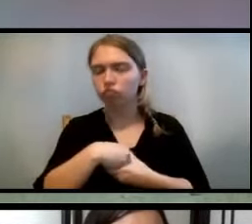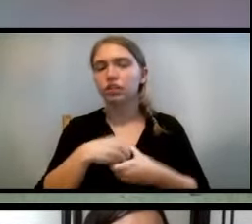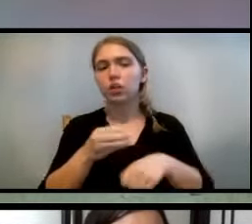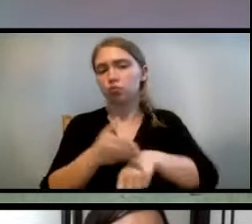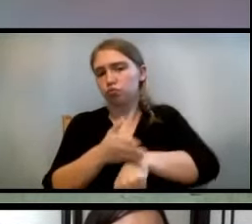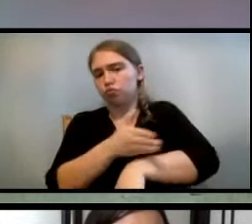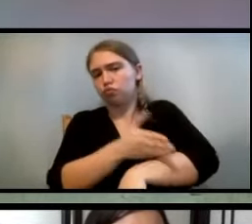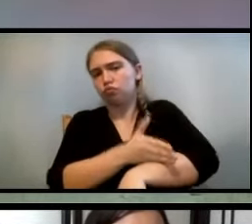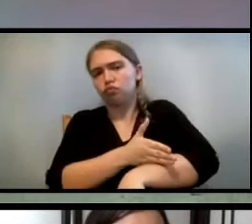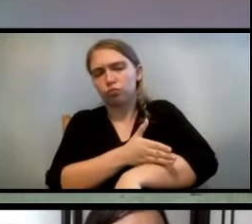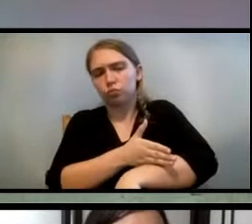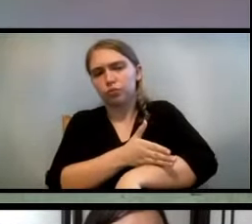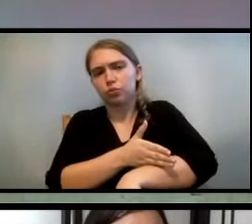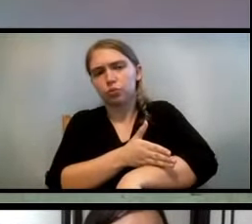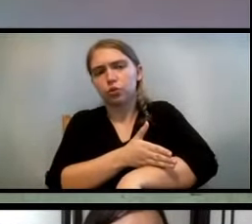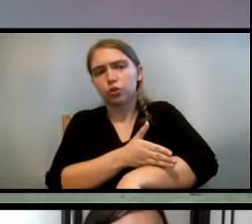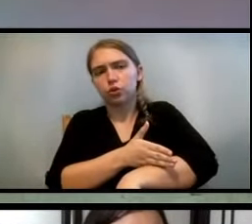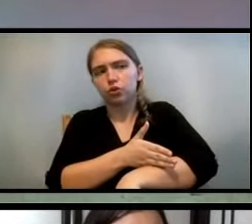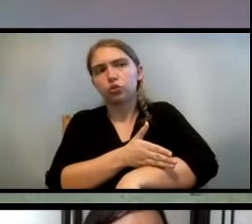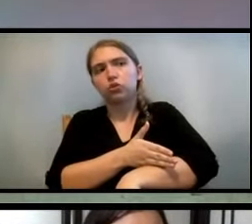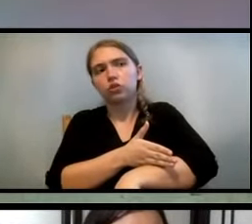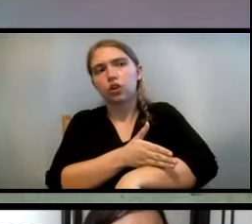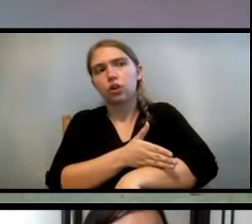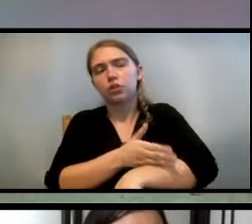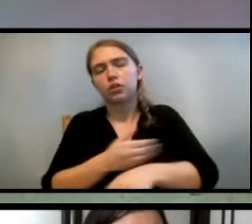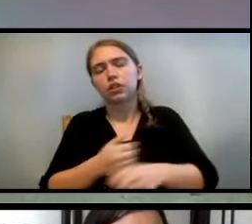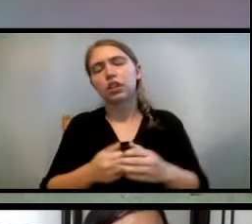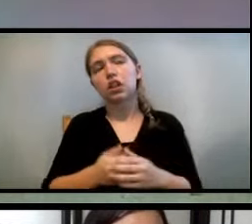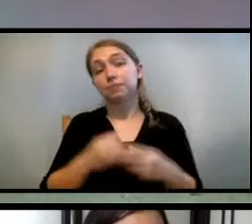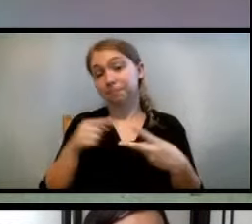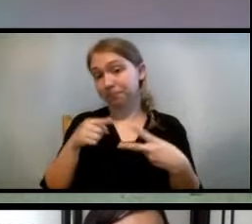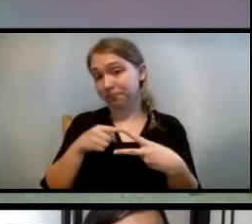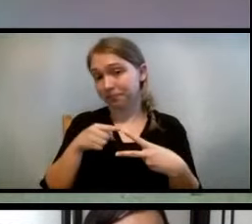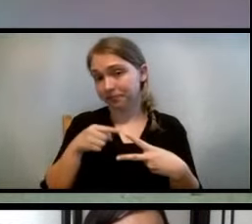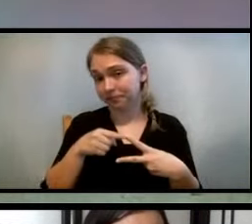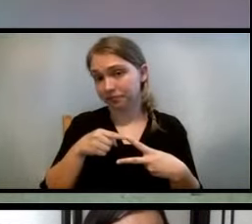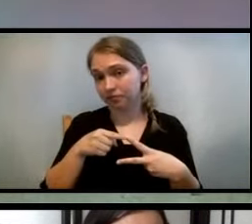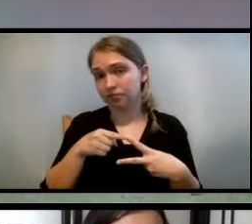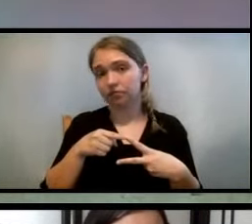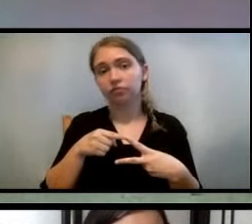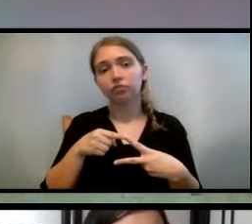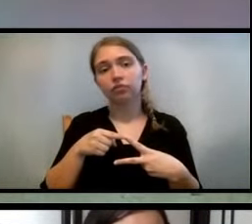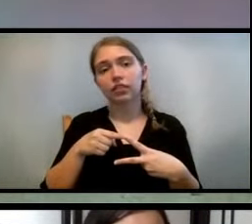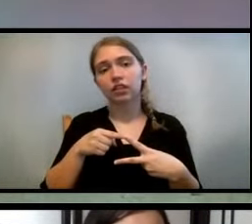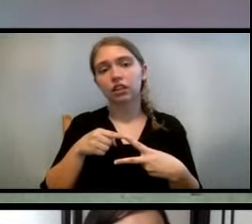to acquire. One would be is learning